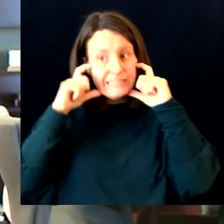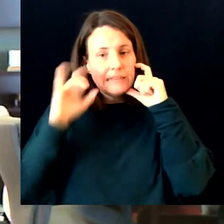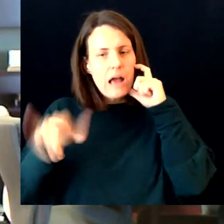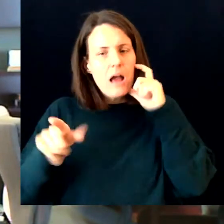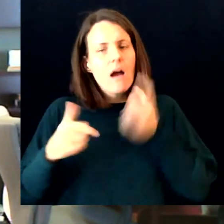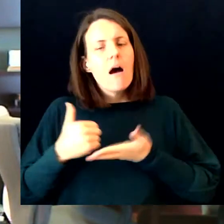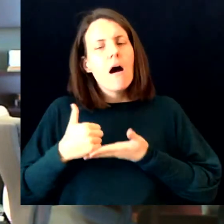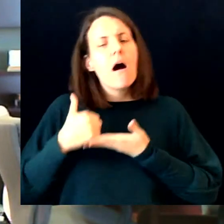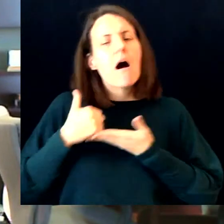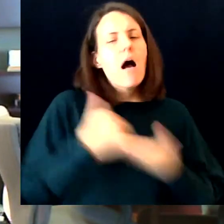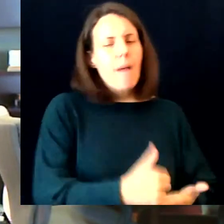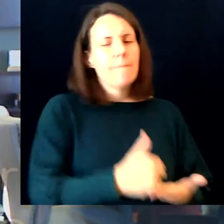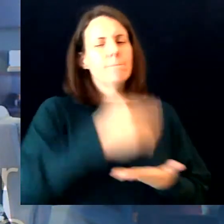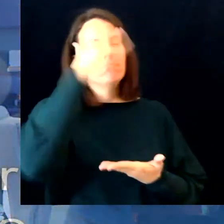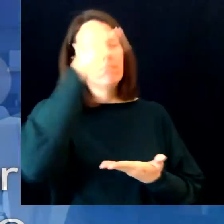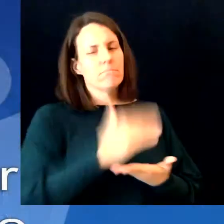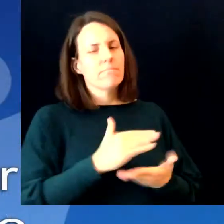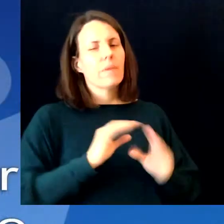school.